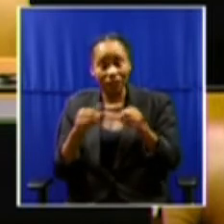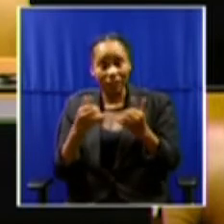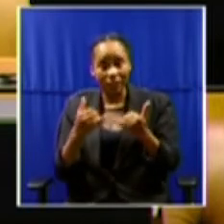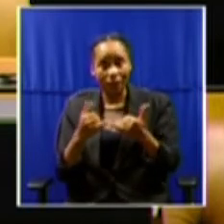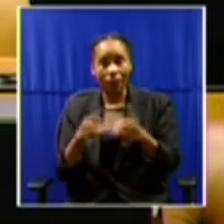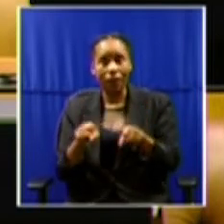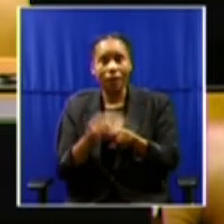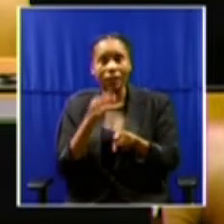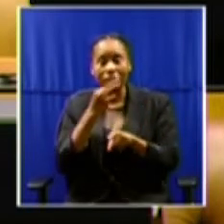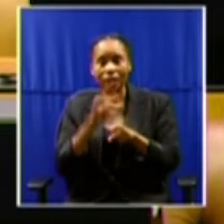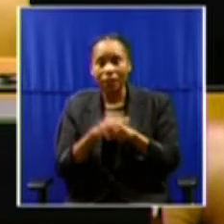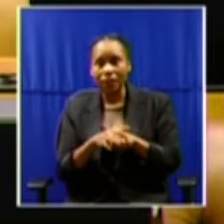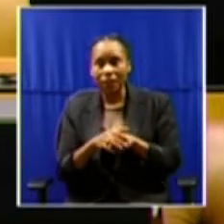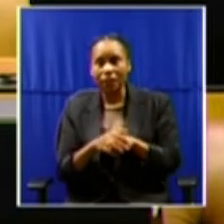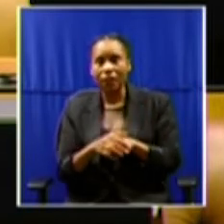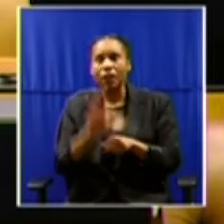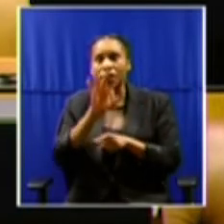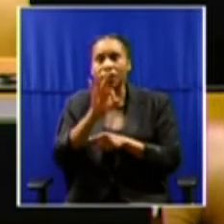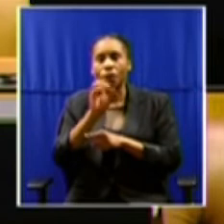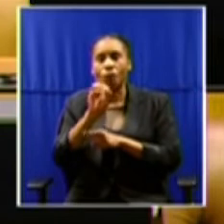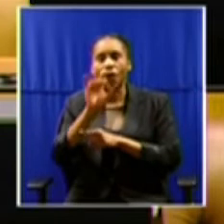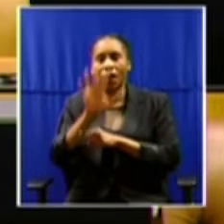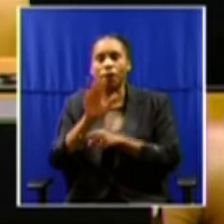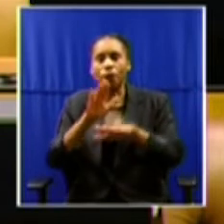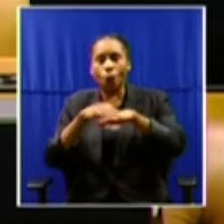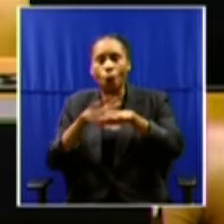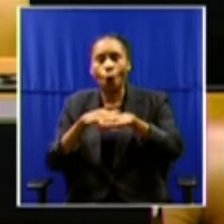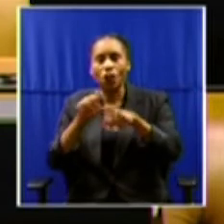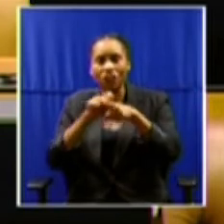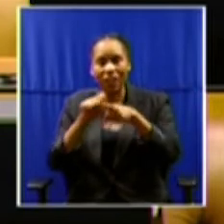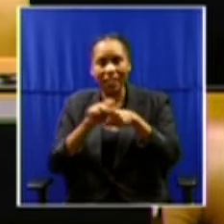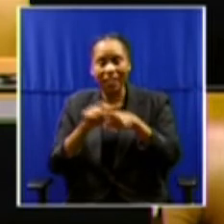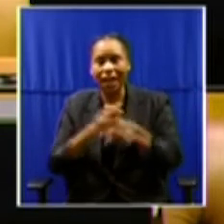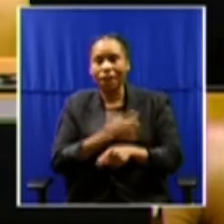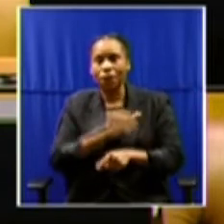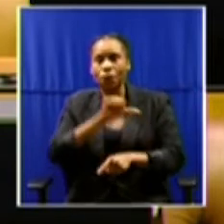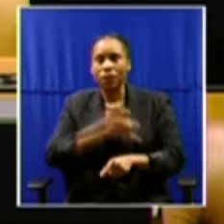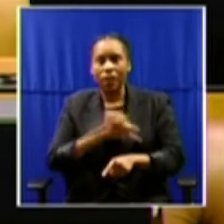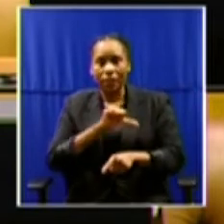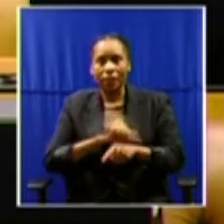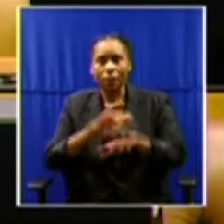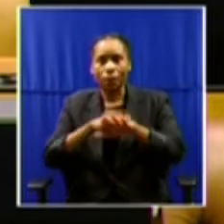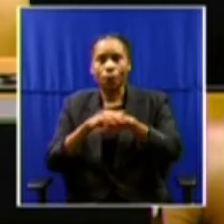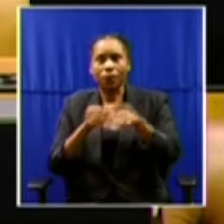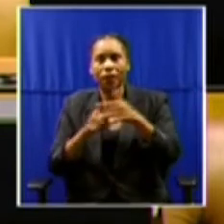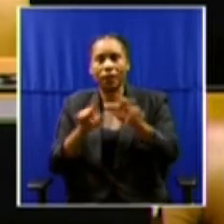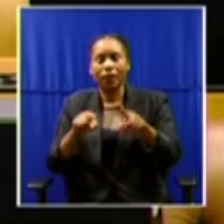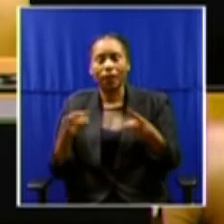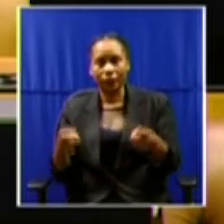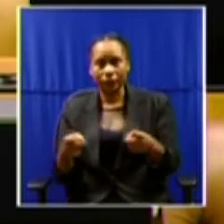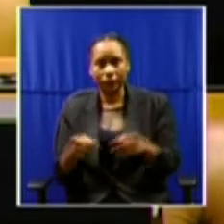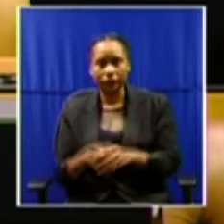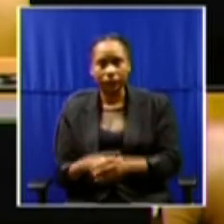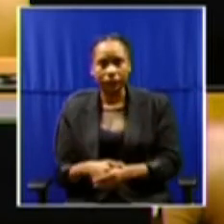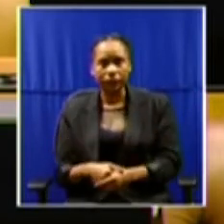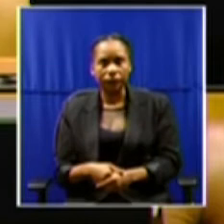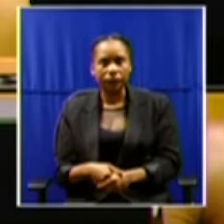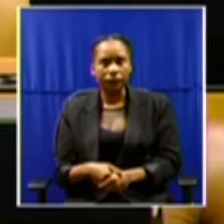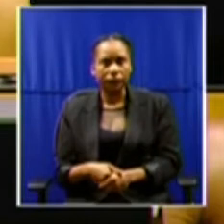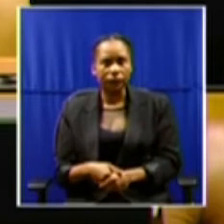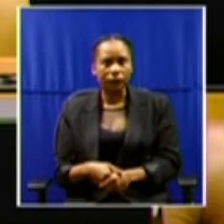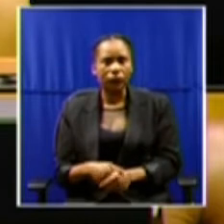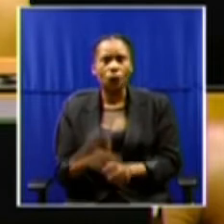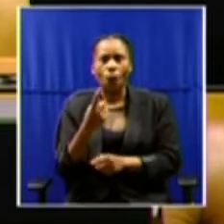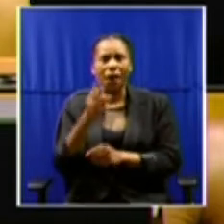training 312 more. Unfortunately, we can't have the intake because there was no basic training on this one. One other